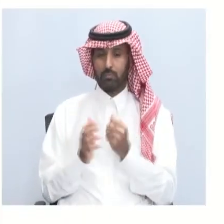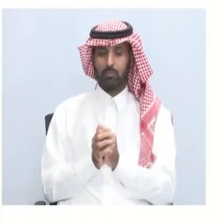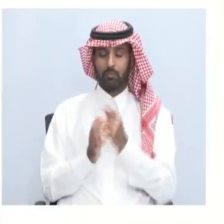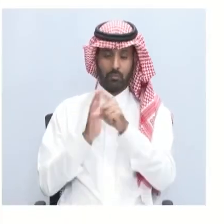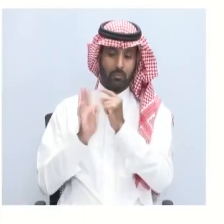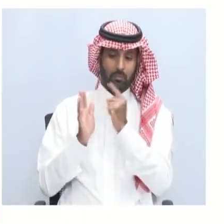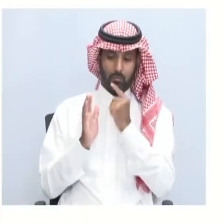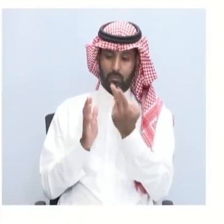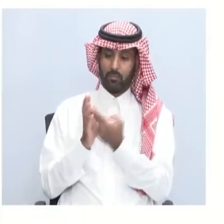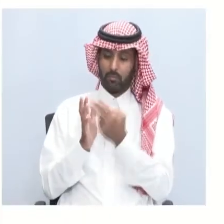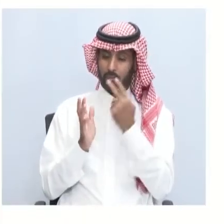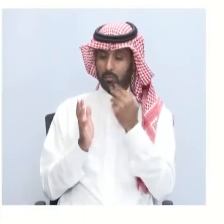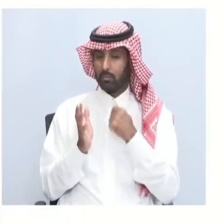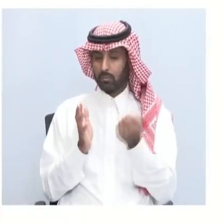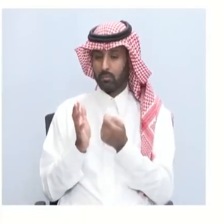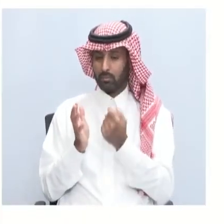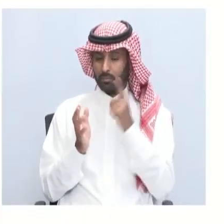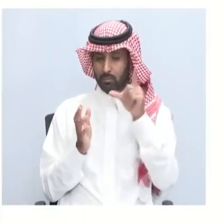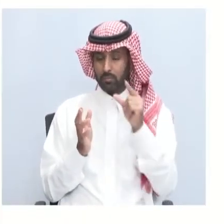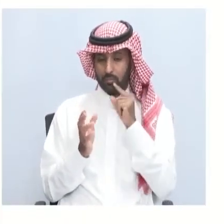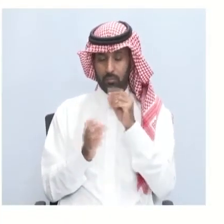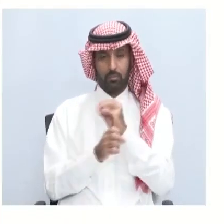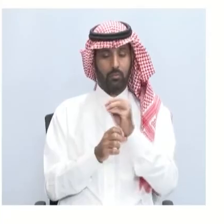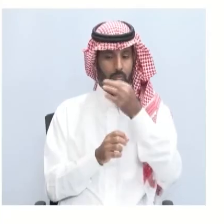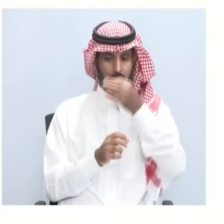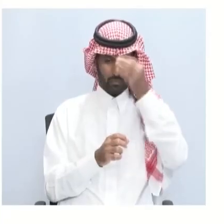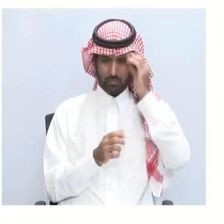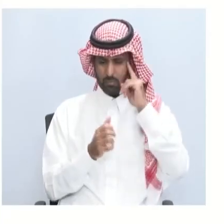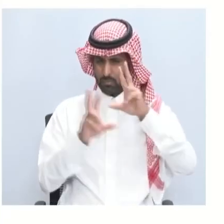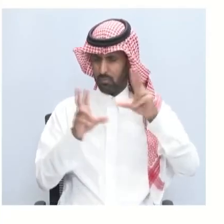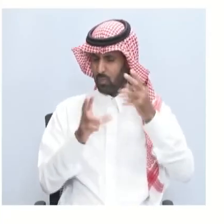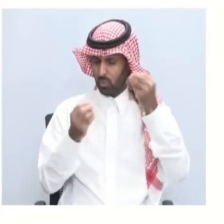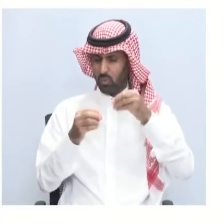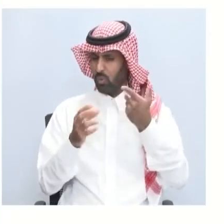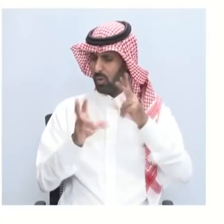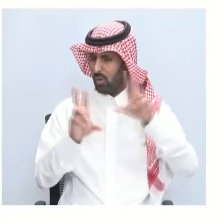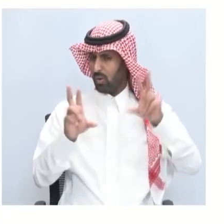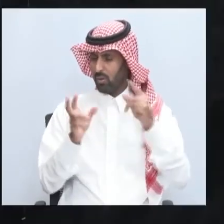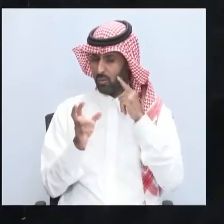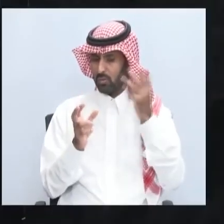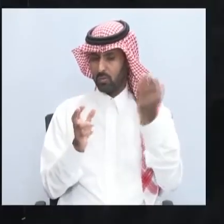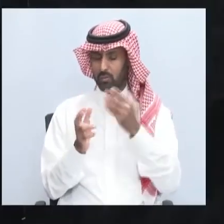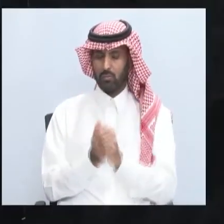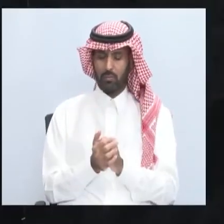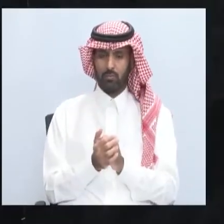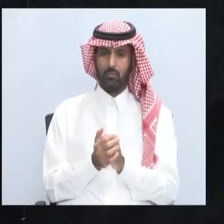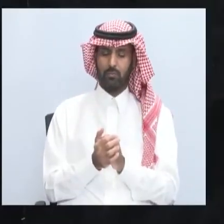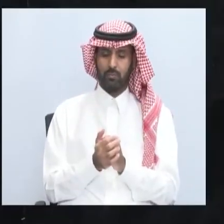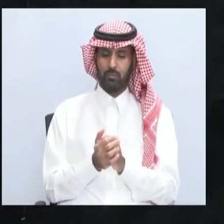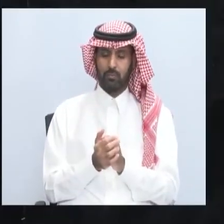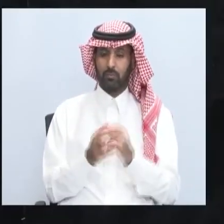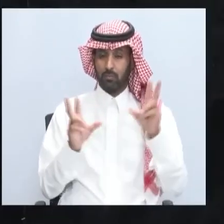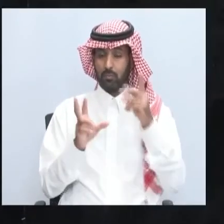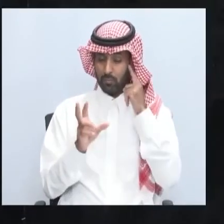title of the program. Then write a brief description of the program. So once you write the title or the name of the